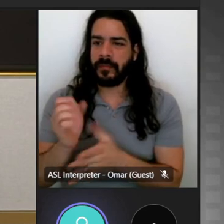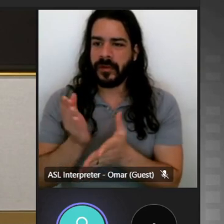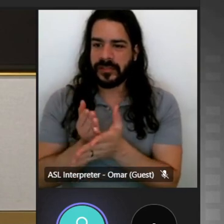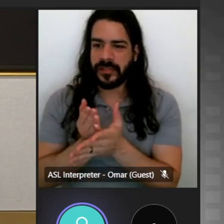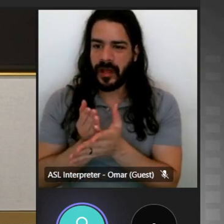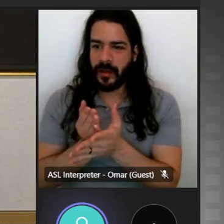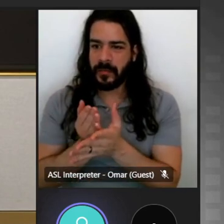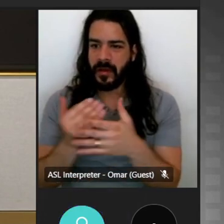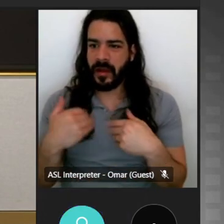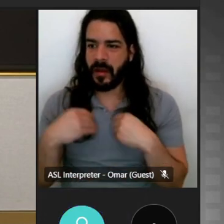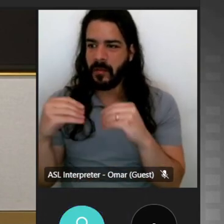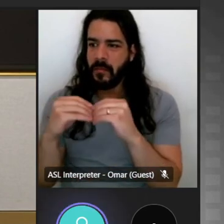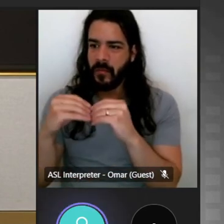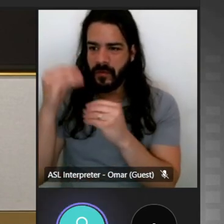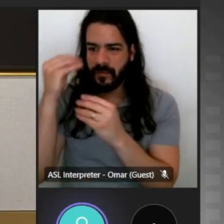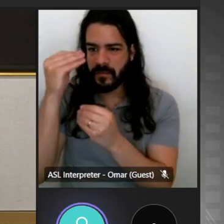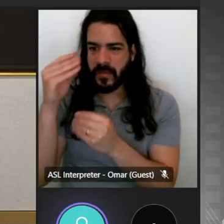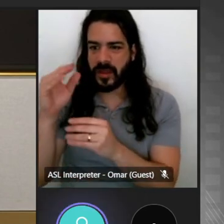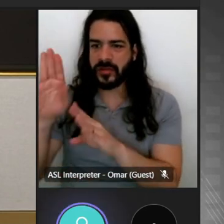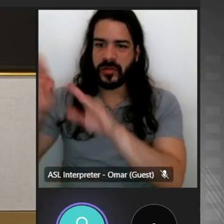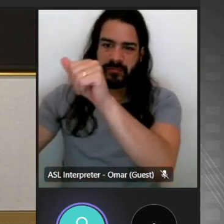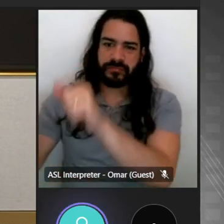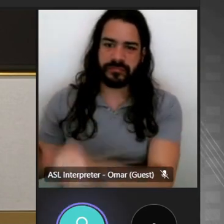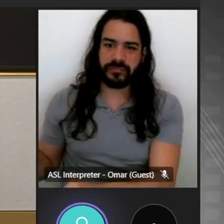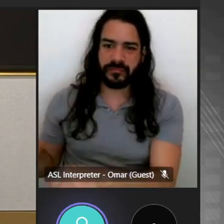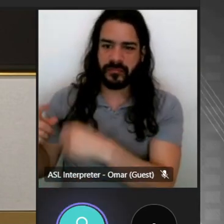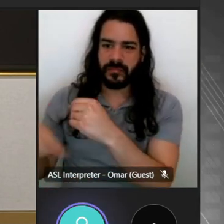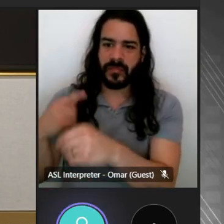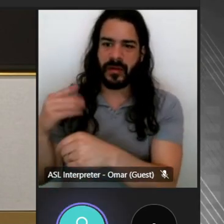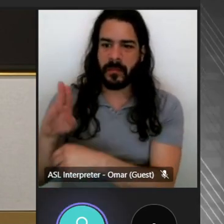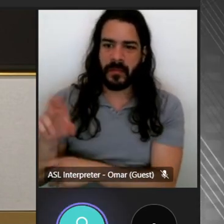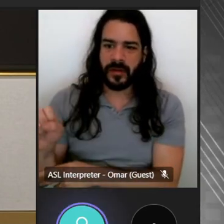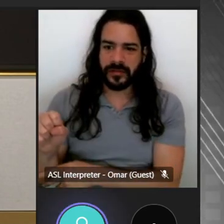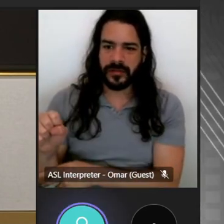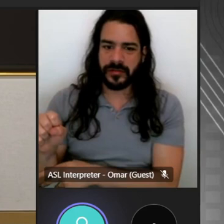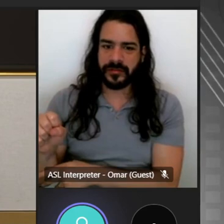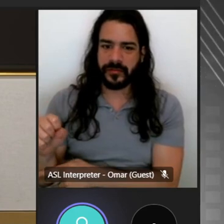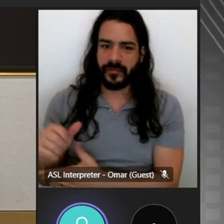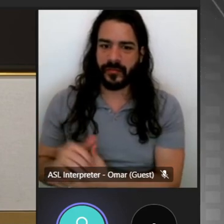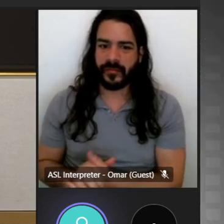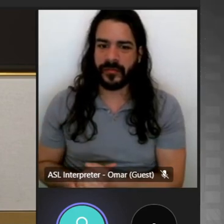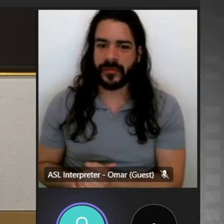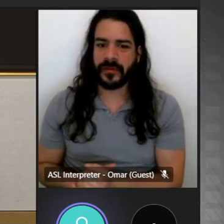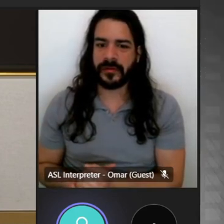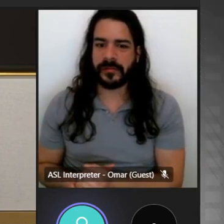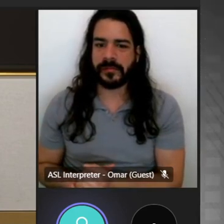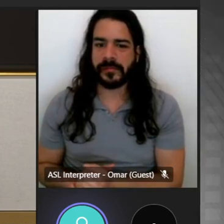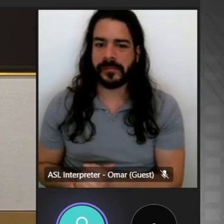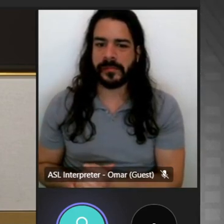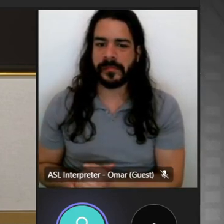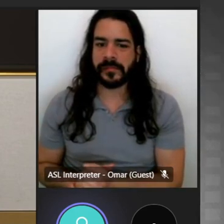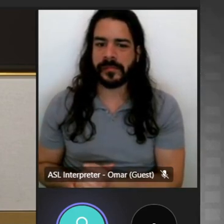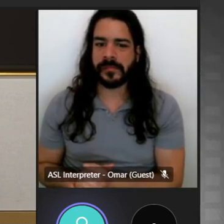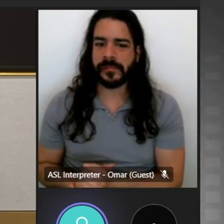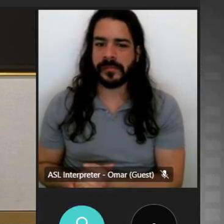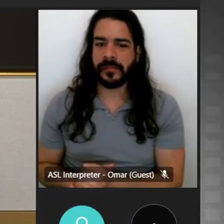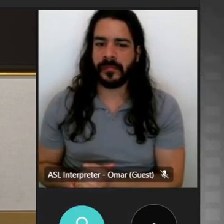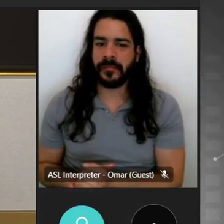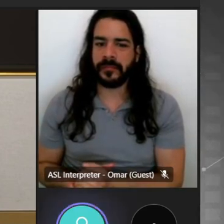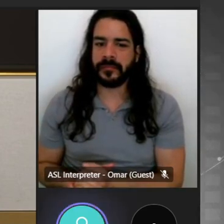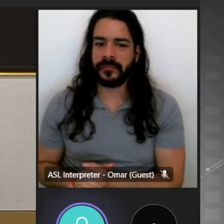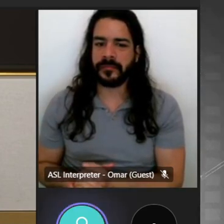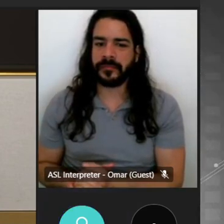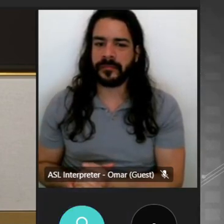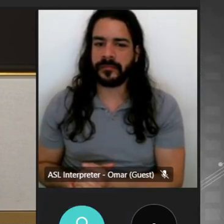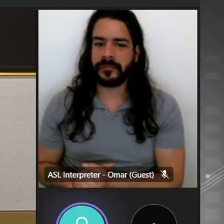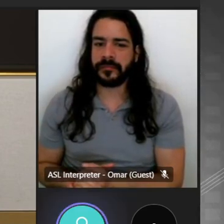on the bus stops containing information about buses, coming up, and